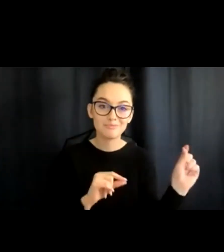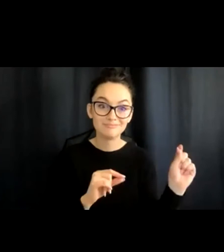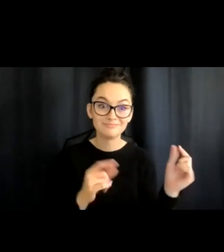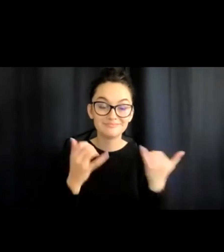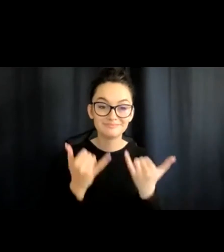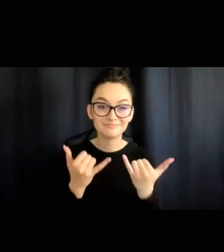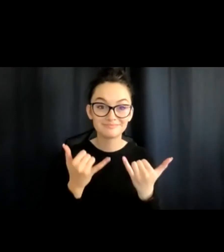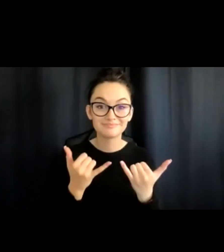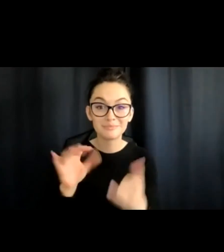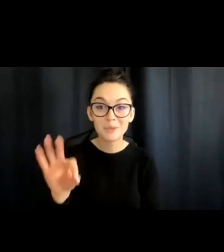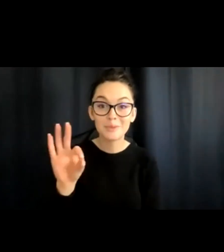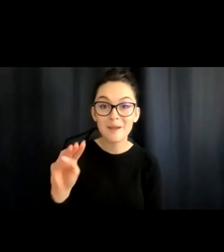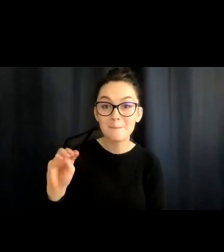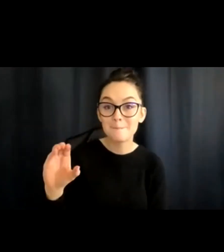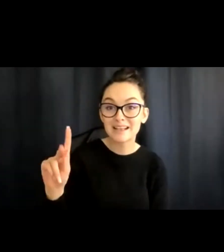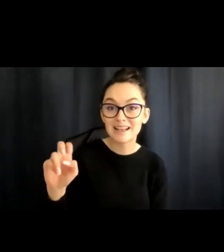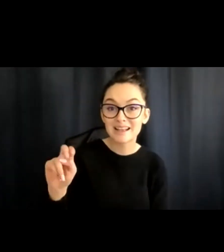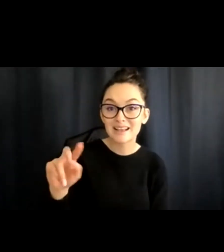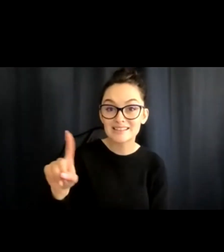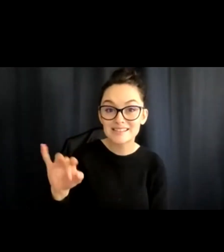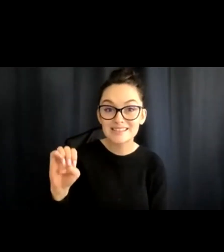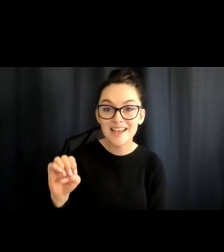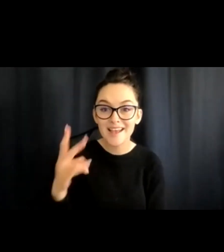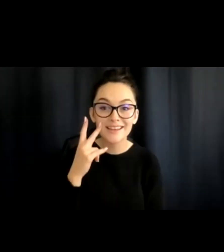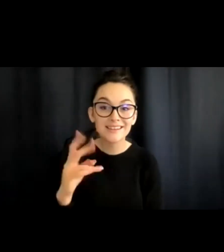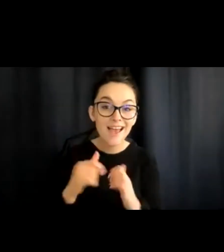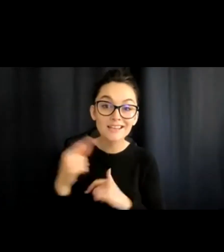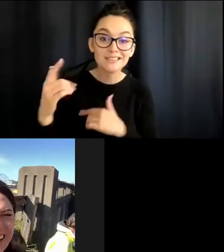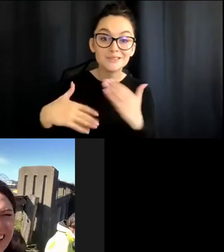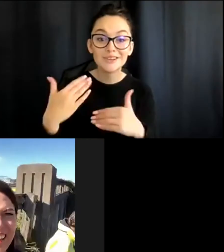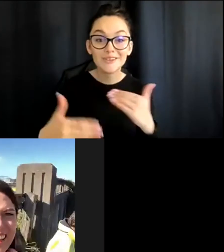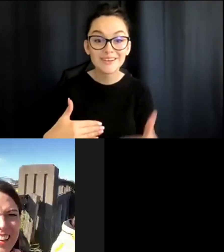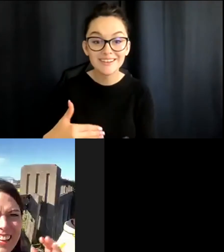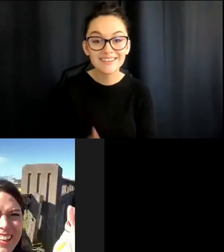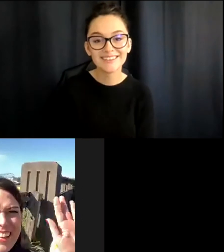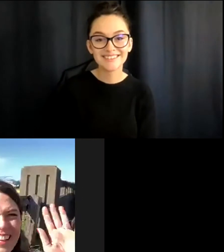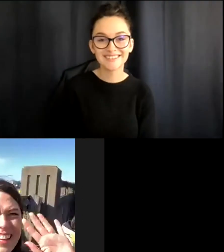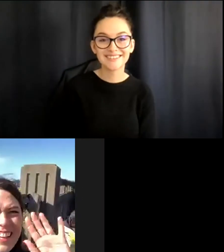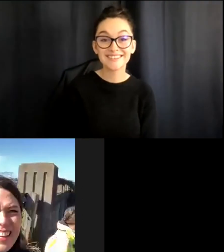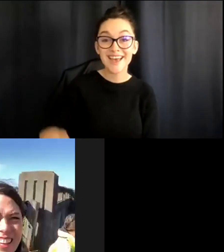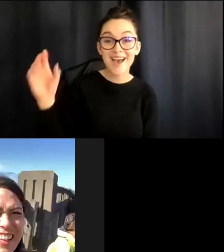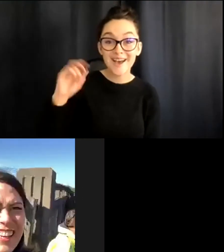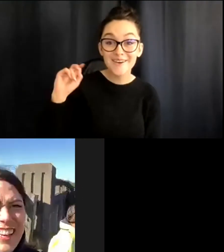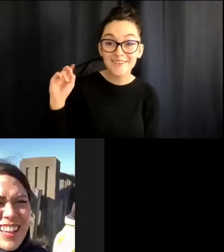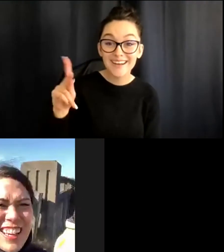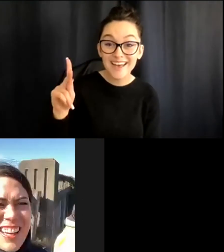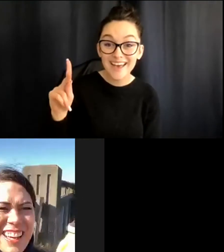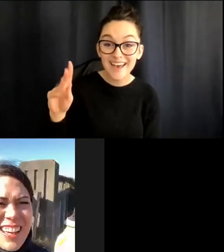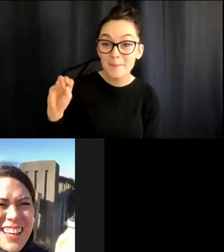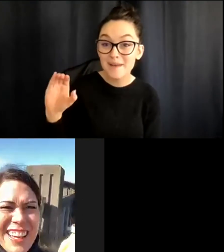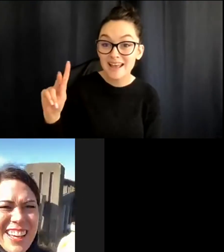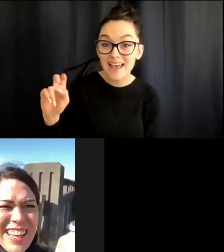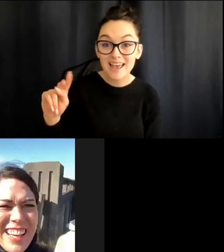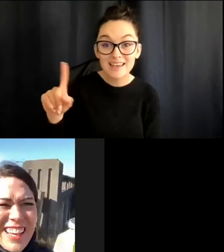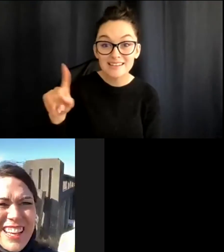find Miss Mackenzie and see what's going on with her. All right, Miss Mackenzie, are you ready